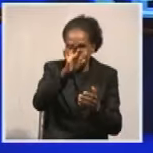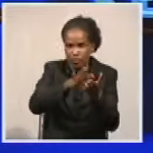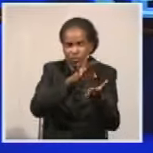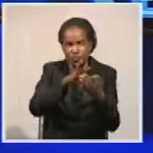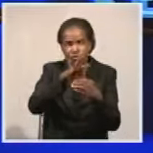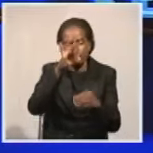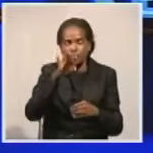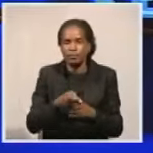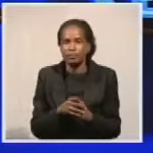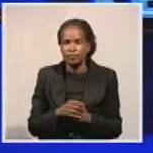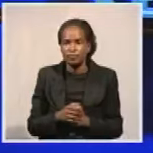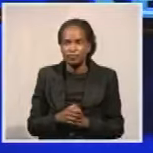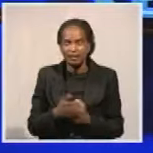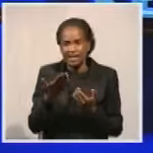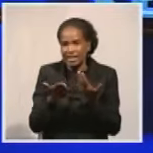the country.